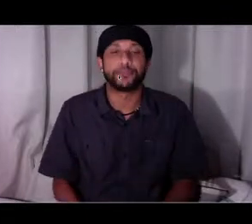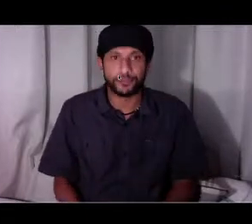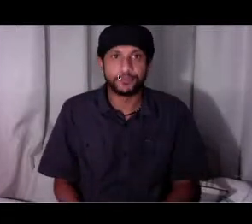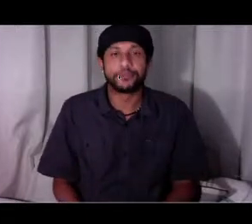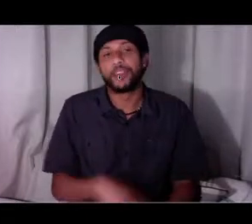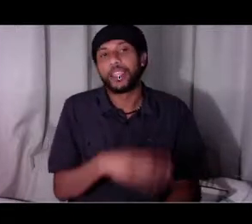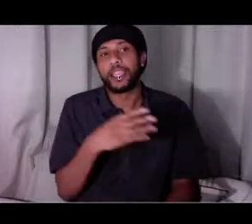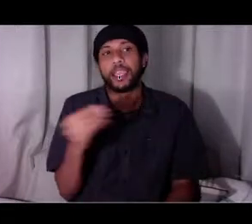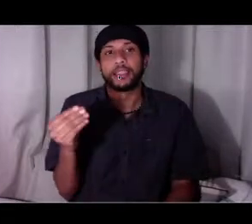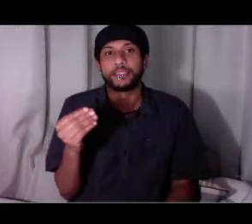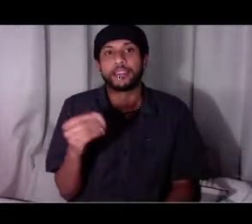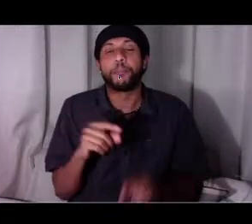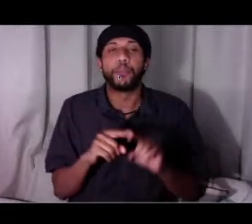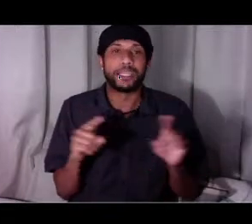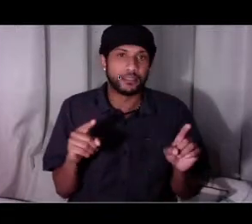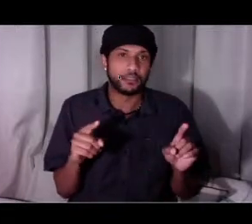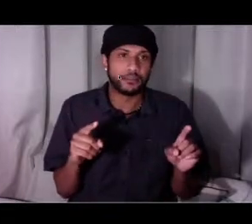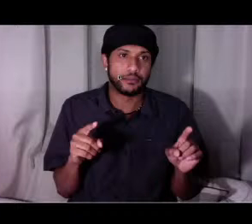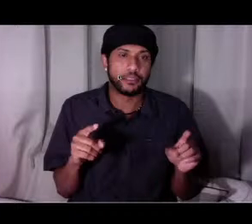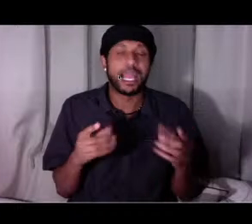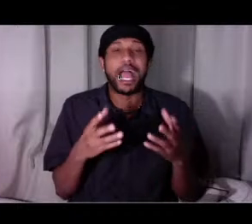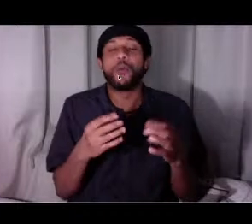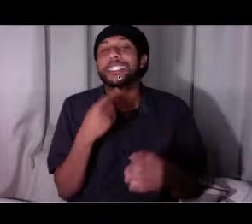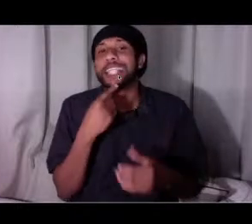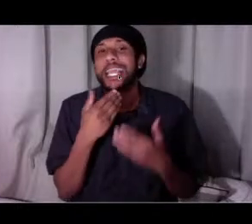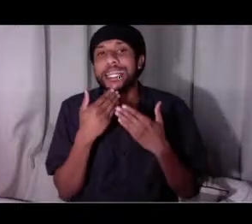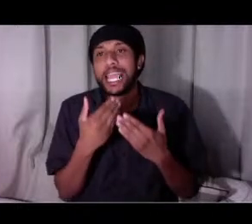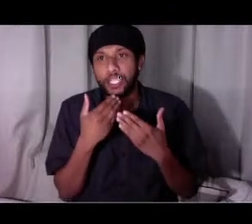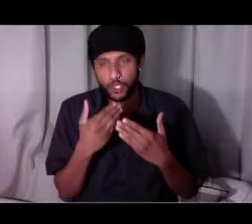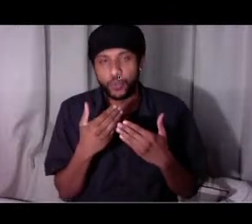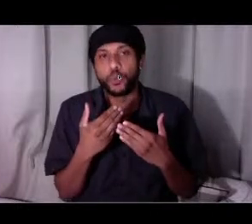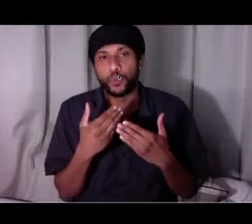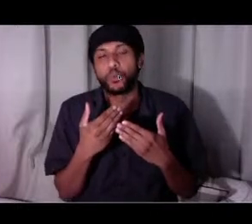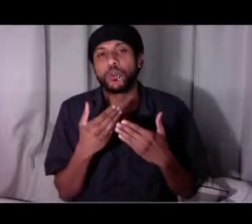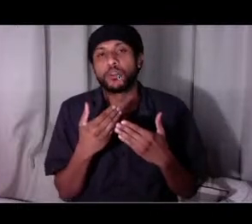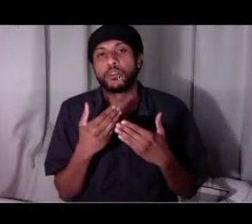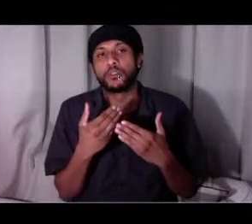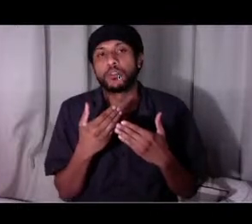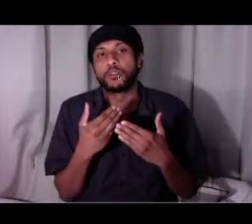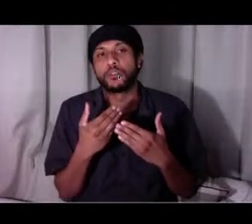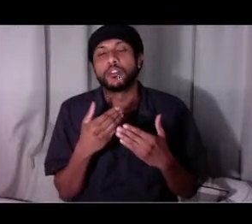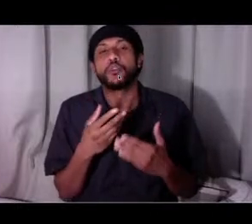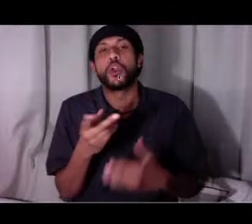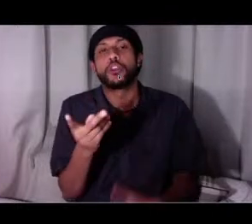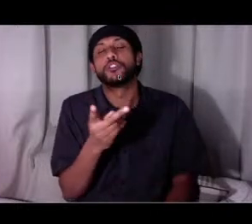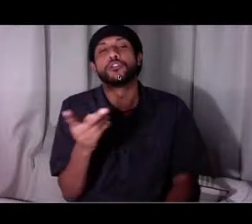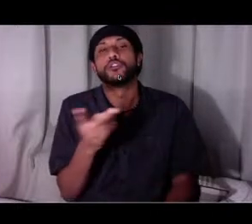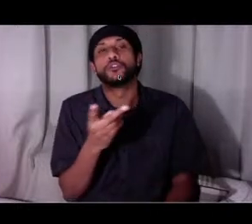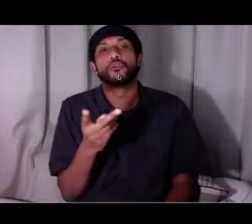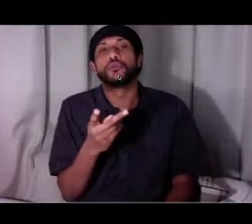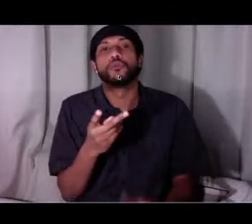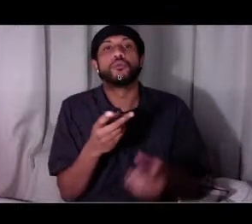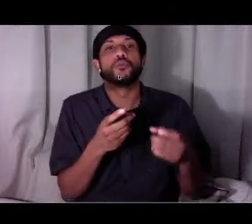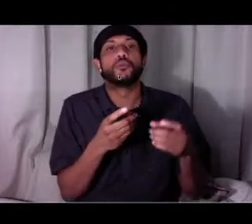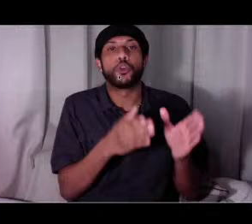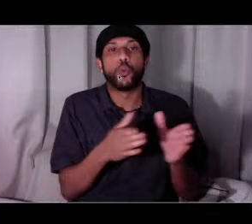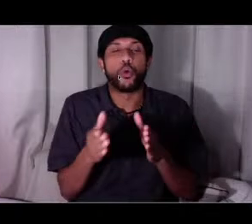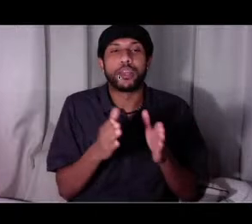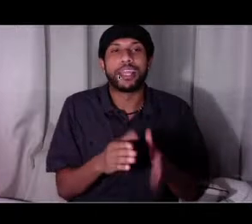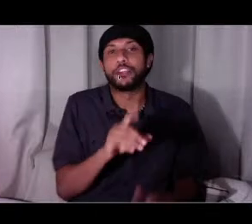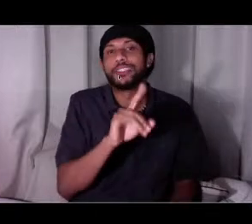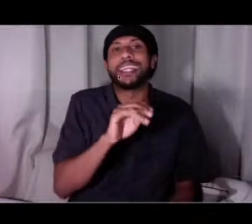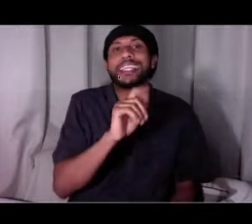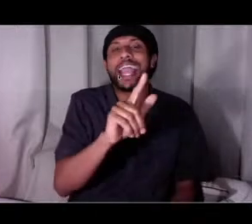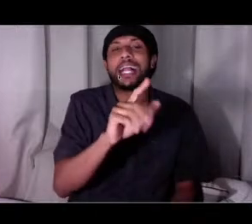and um but I also want to say thank you to uh our two main coordinators Danielle Fernandez and Kim